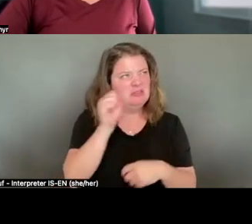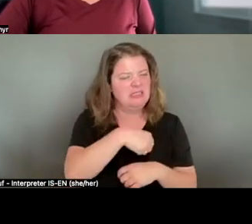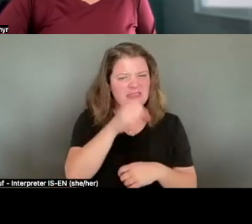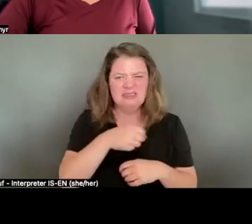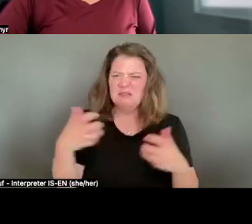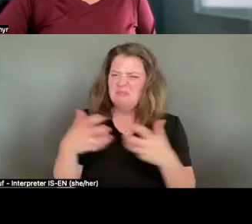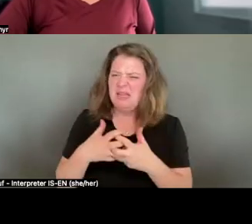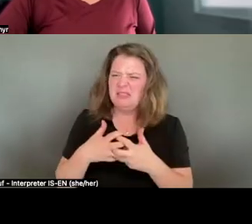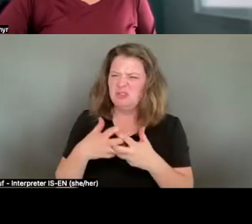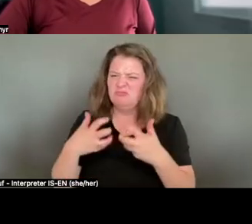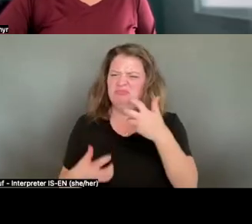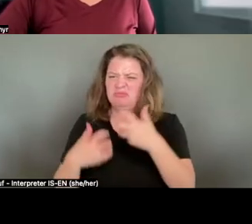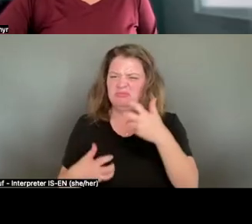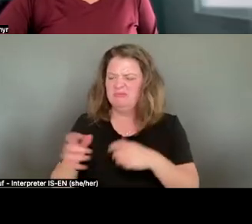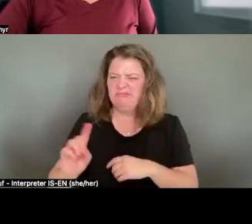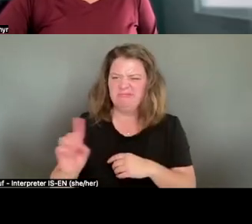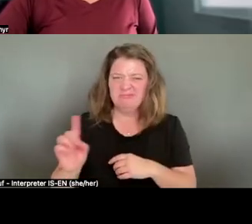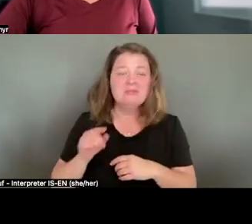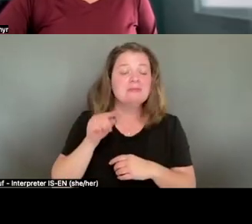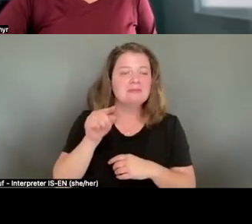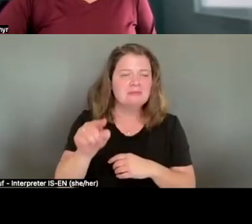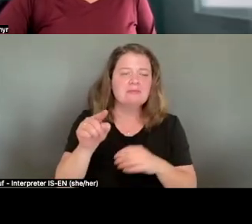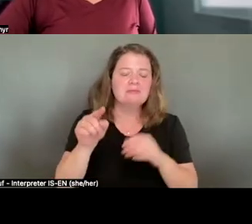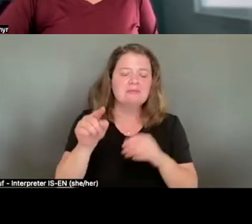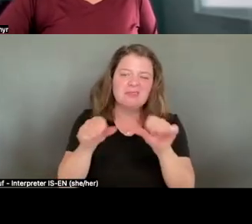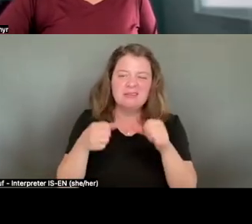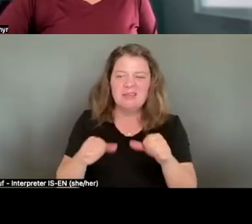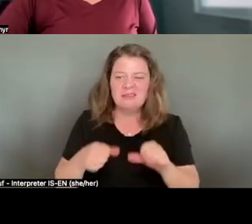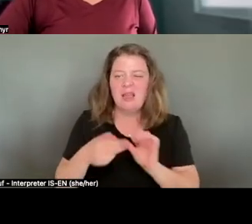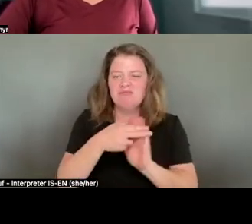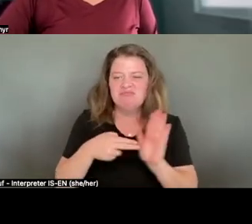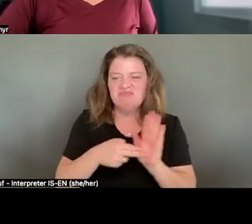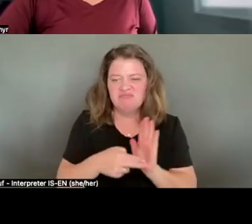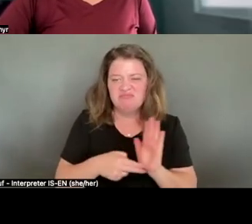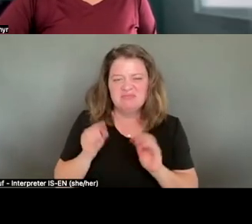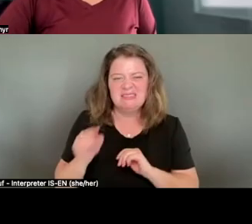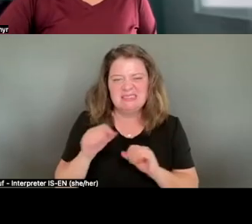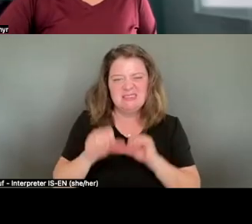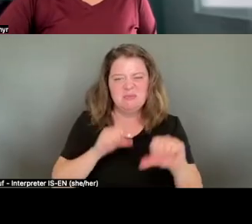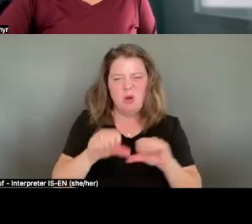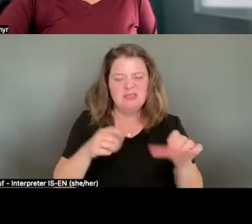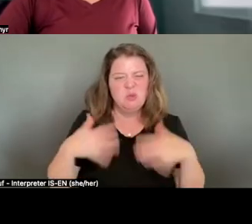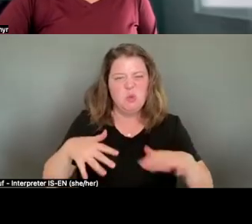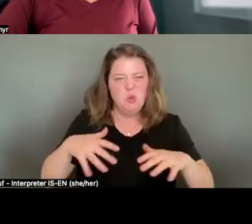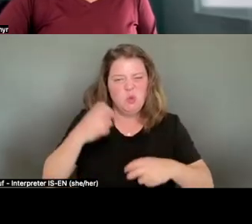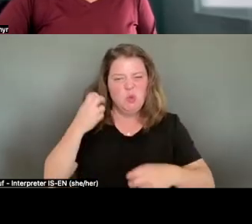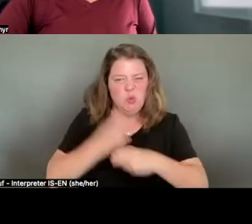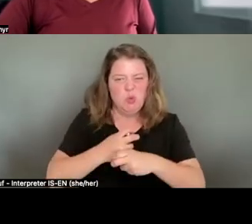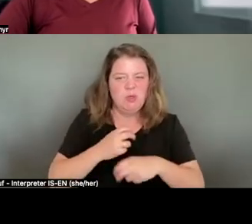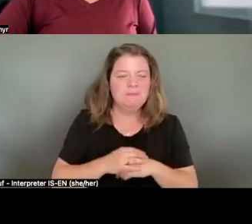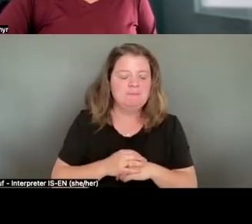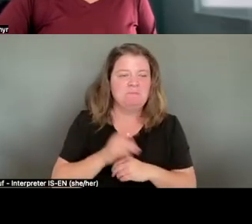So during this tagging process, so here's just a very simplified decision chart.